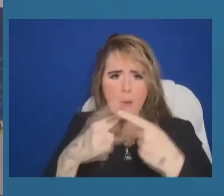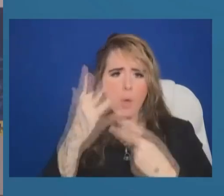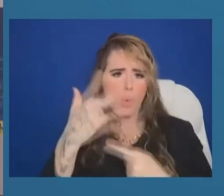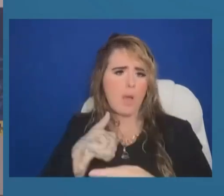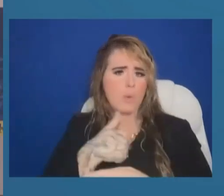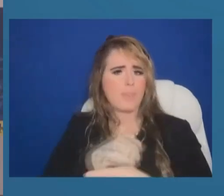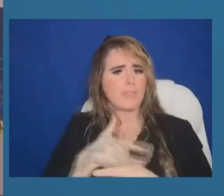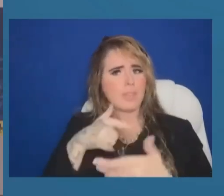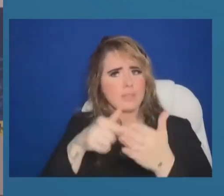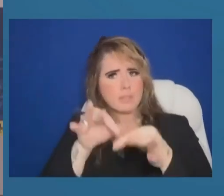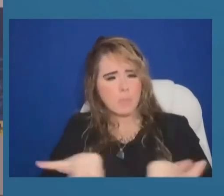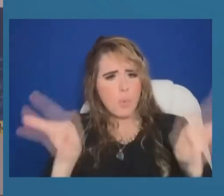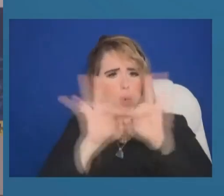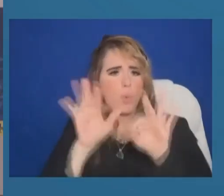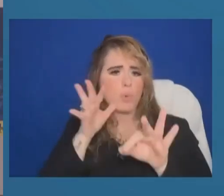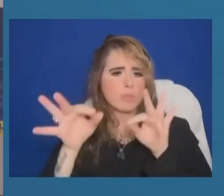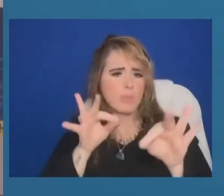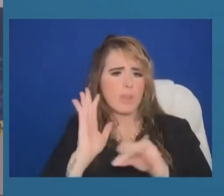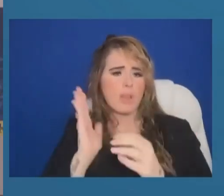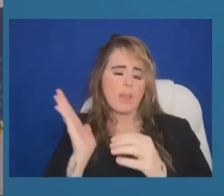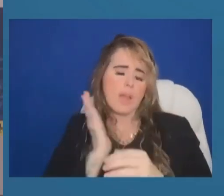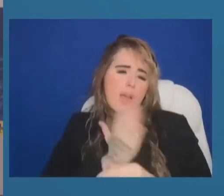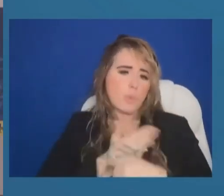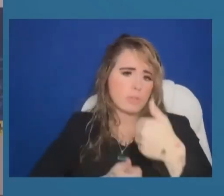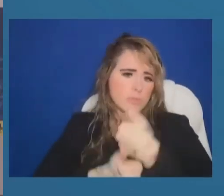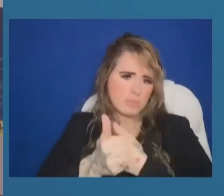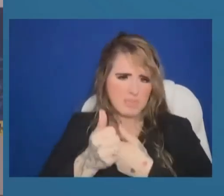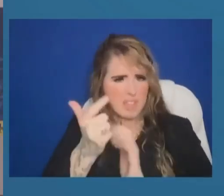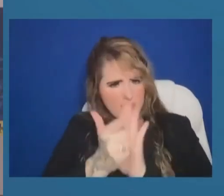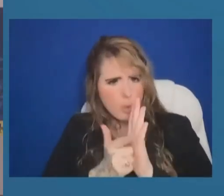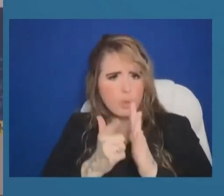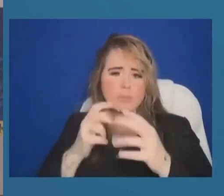explain our legal strategy as well. Thank you very much.